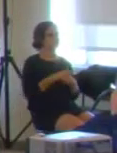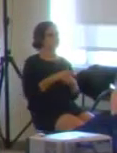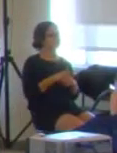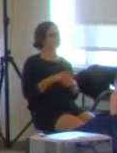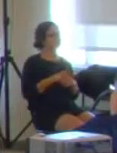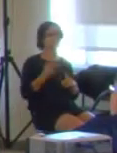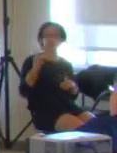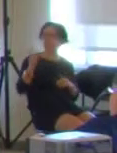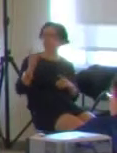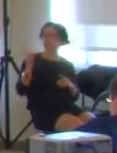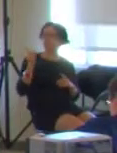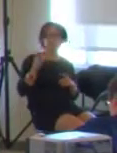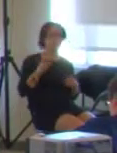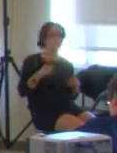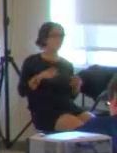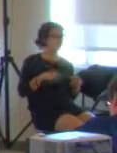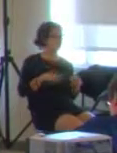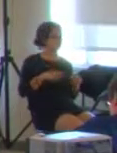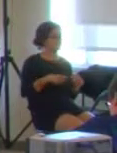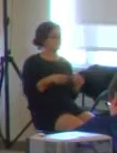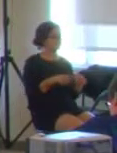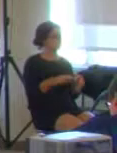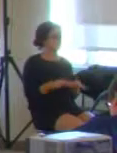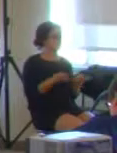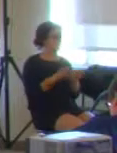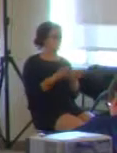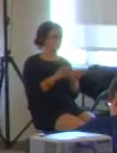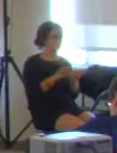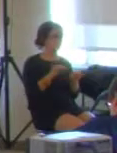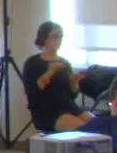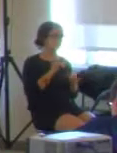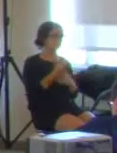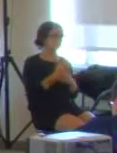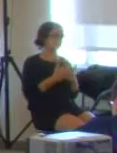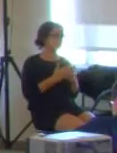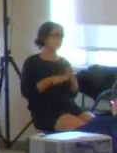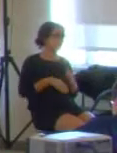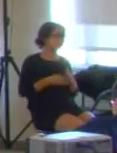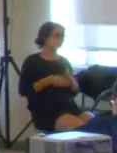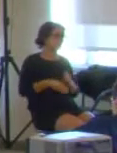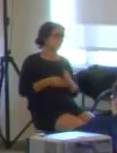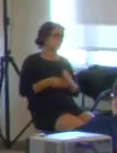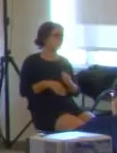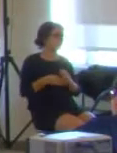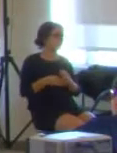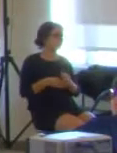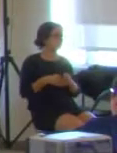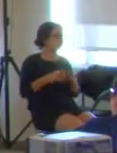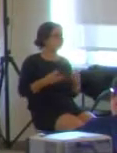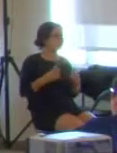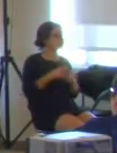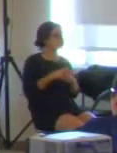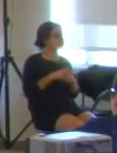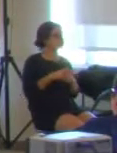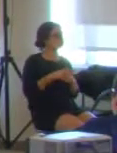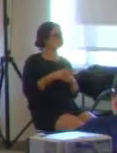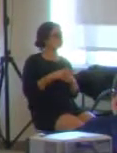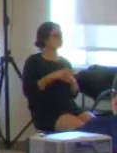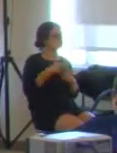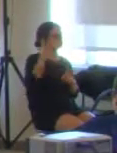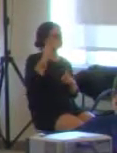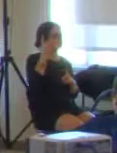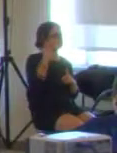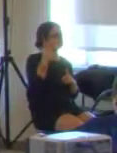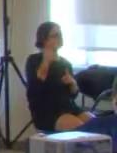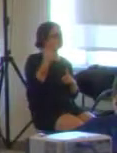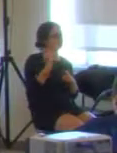these parallels are important. And there are also some additional implementation principles